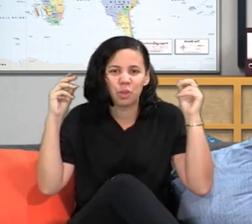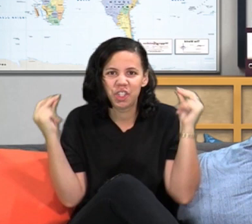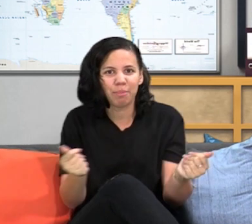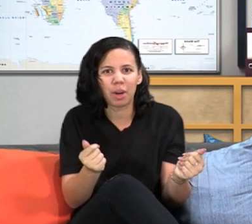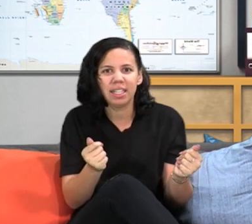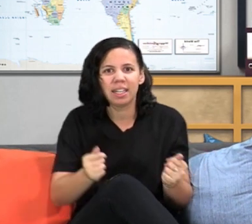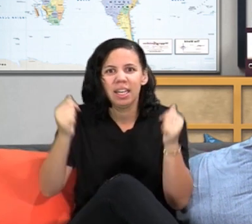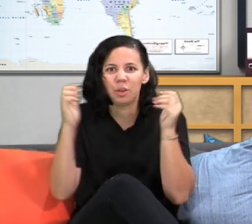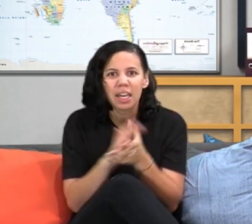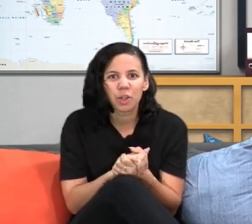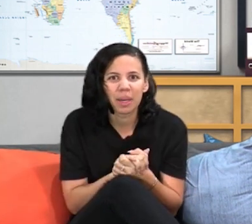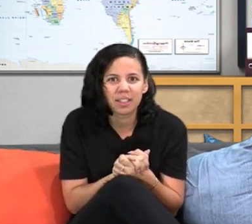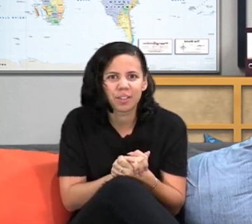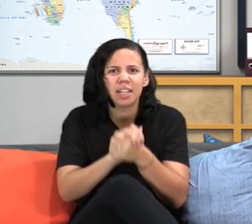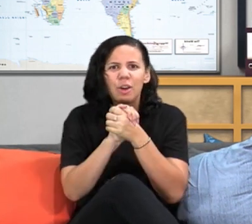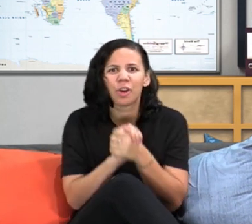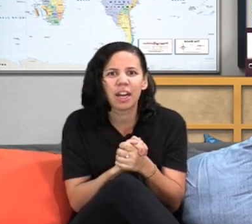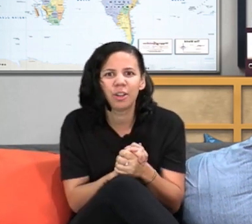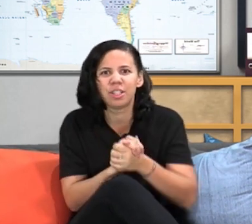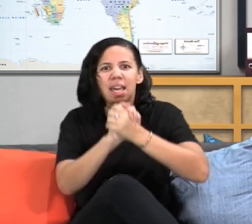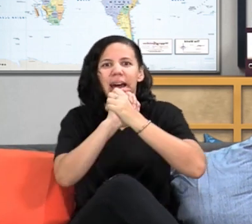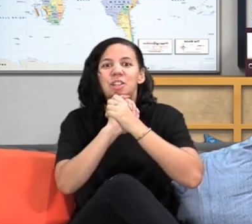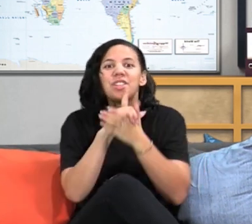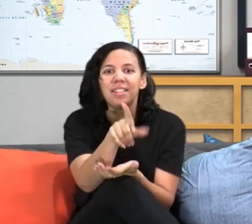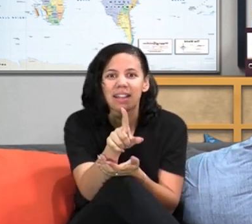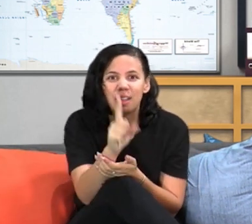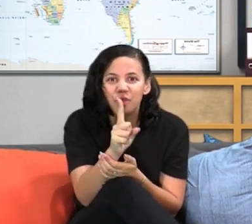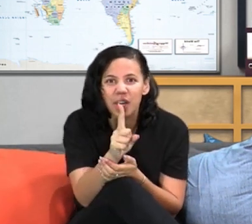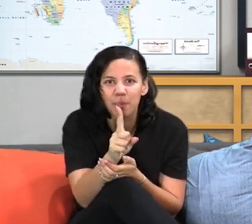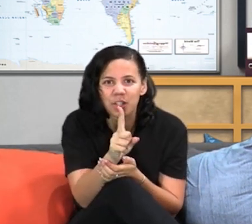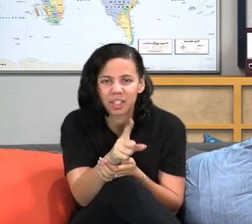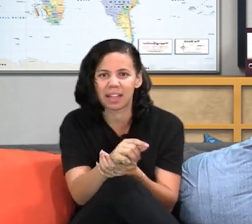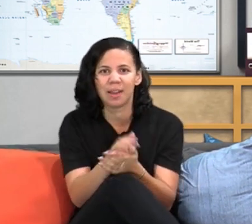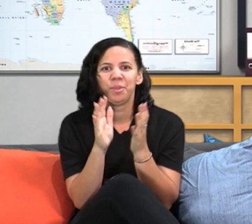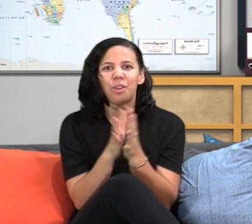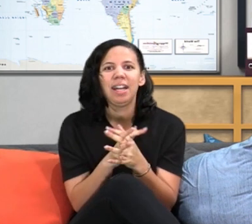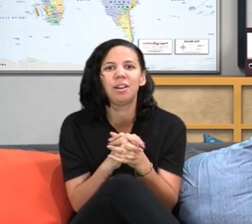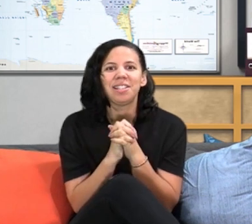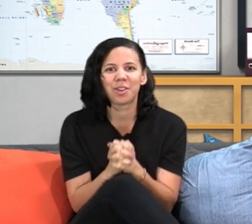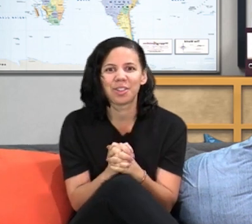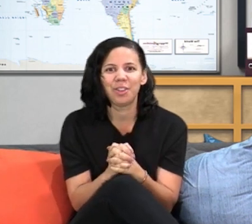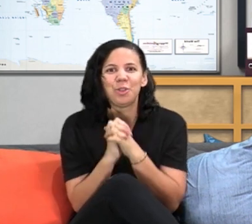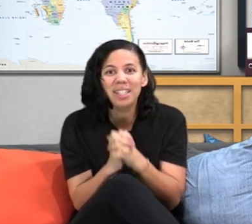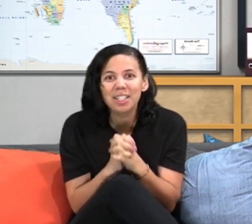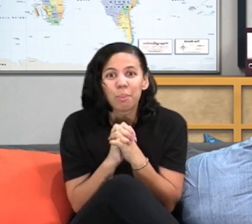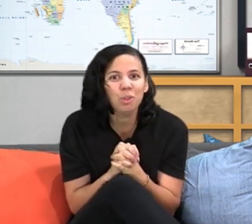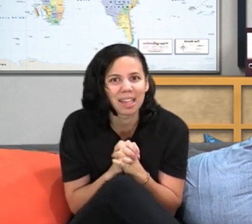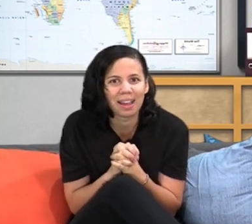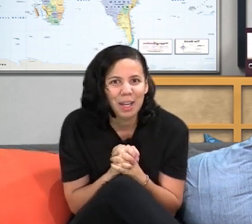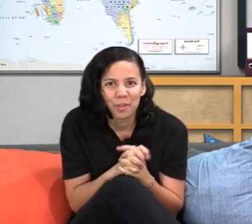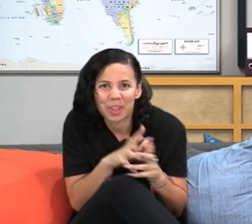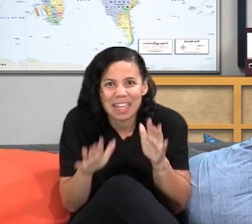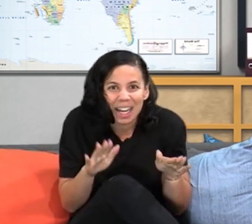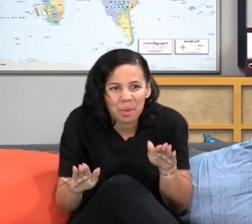that you jump right in. You get your pencils ready, your crayons, and your snacks. Don't forget about your snacks. So right now, let's cross over to Teacher